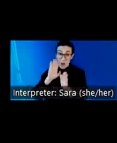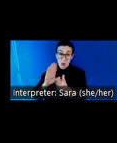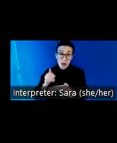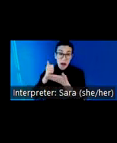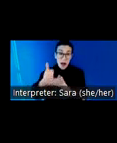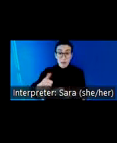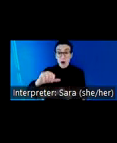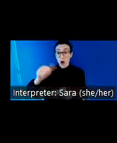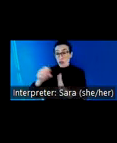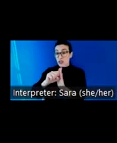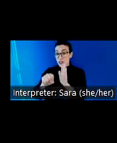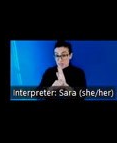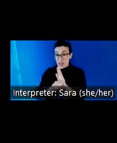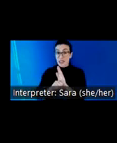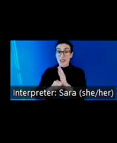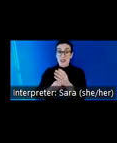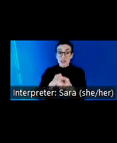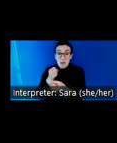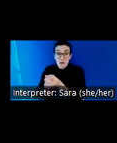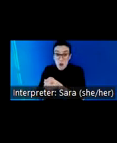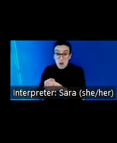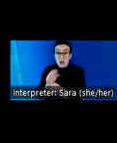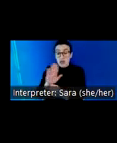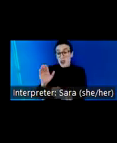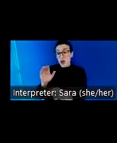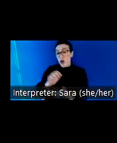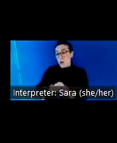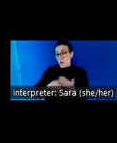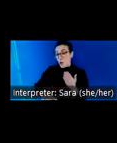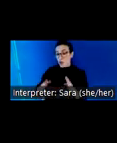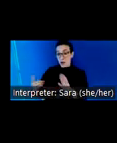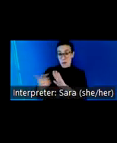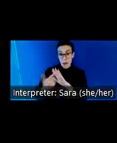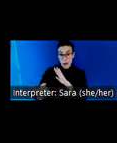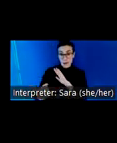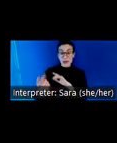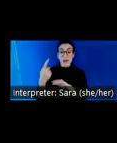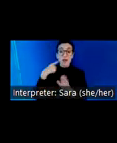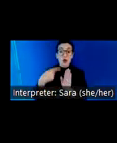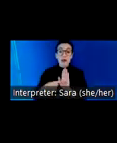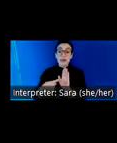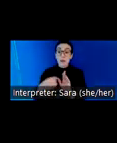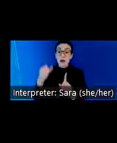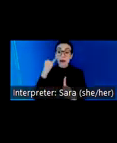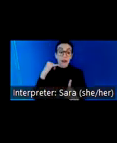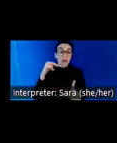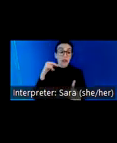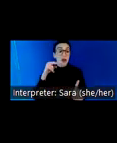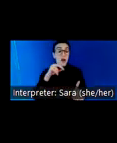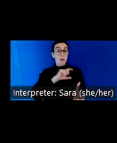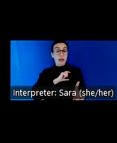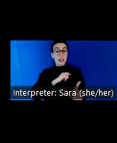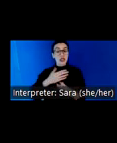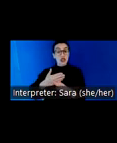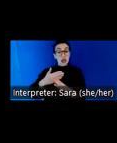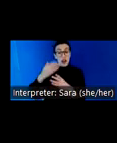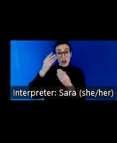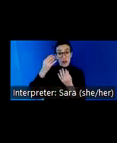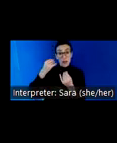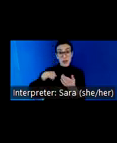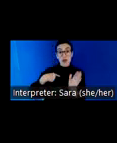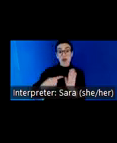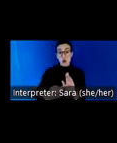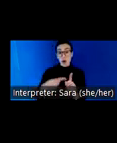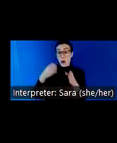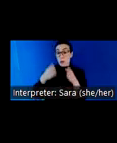by sharing surveillance data about a pregnant person's travel to DC to seek care. Protecting our privacy means taking